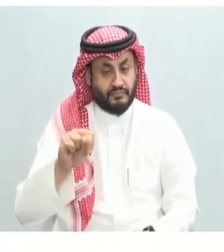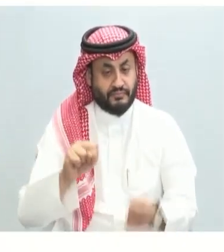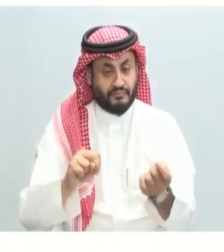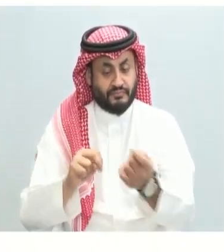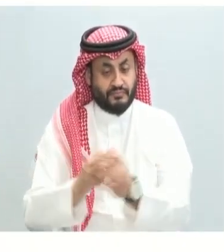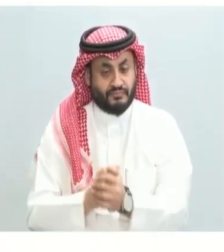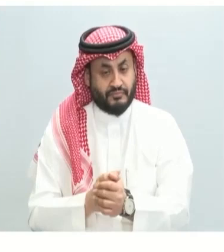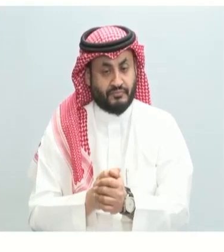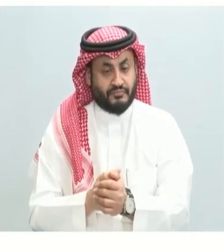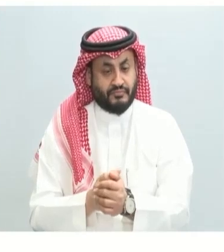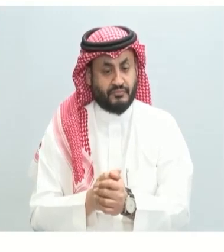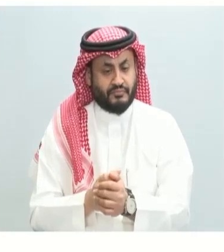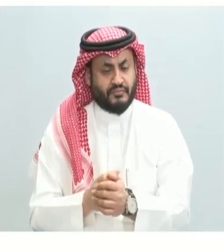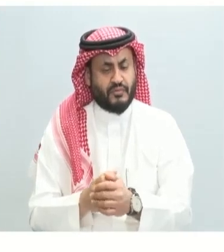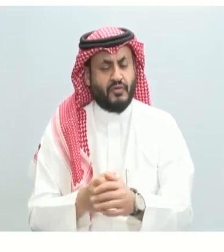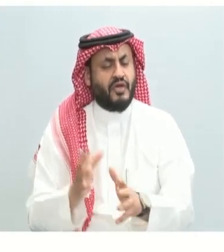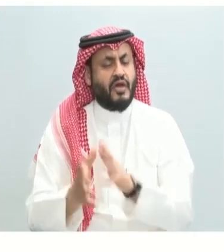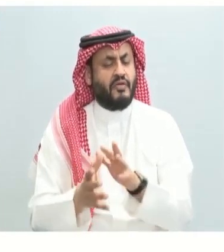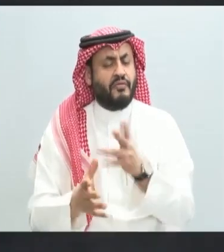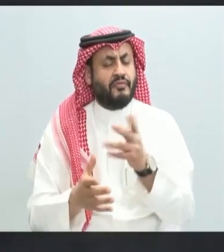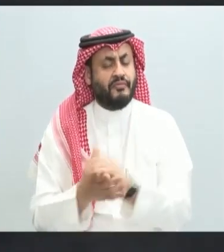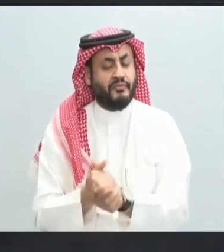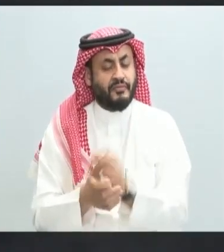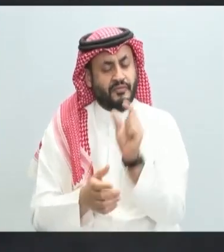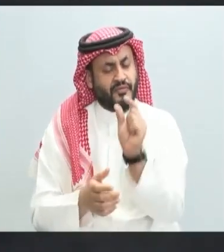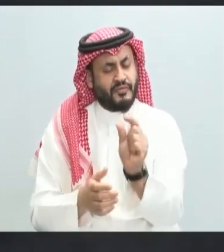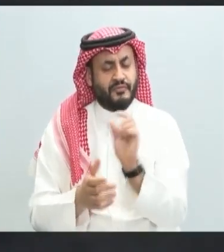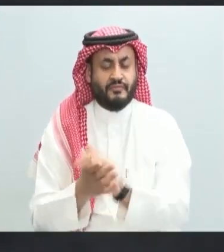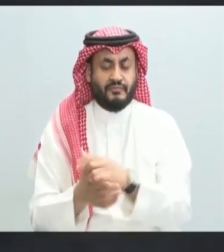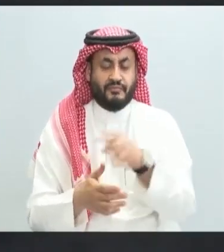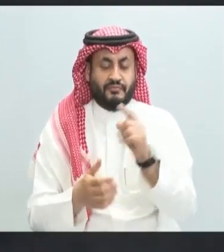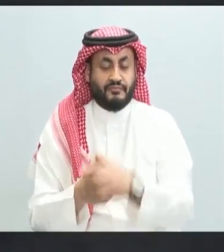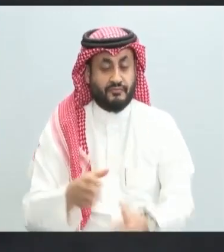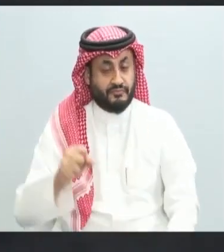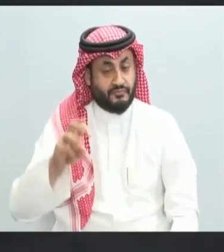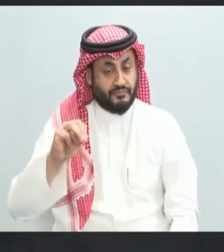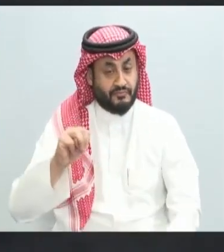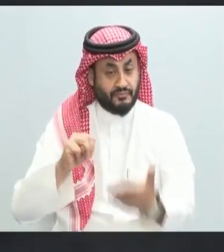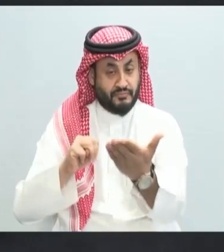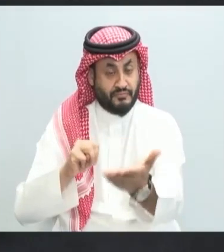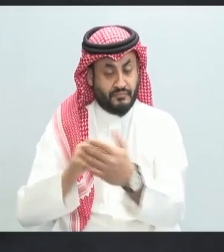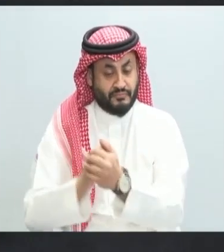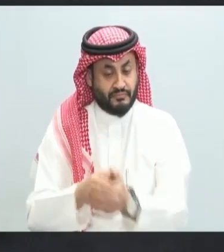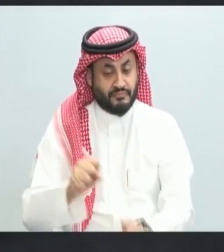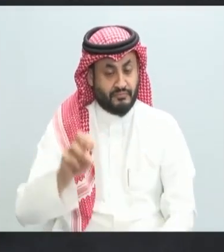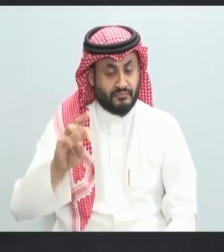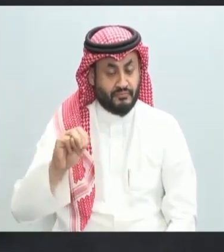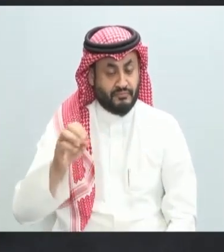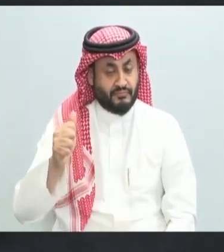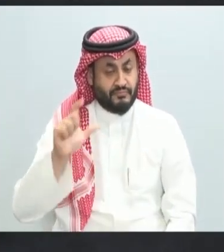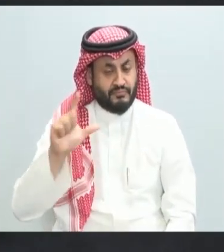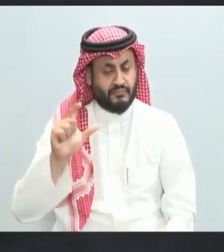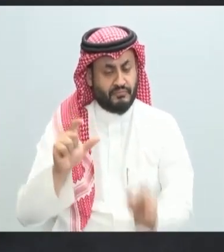what can we tell about snails? Well, we can say about snails that they